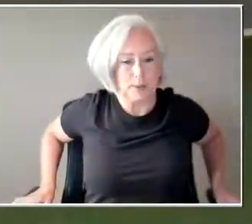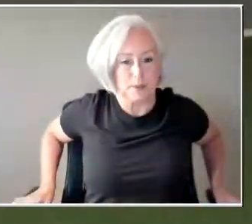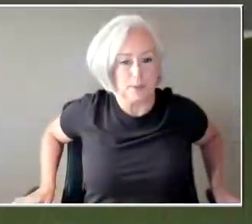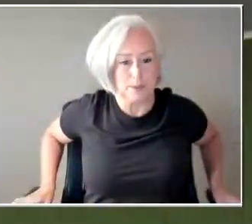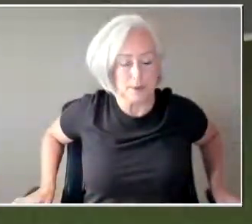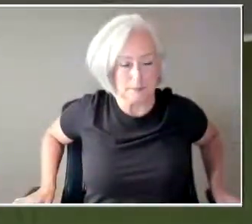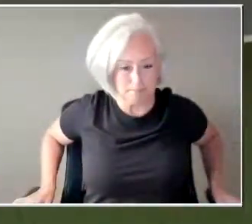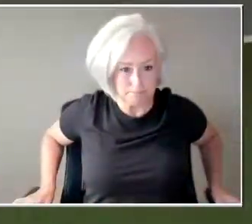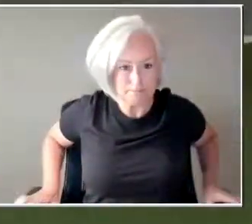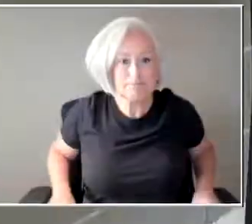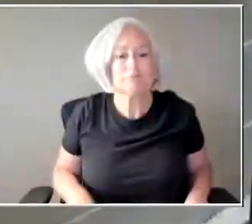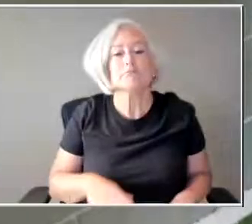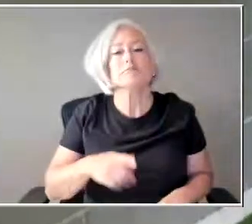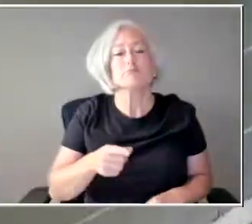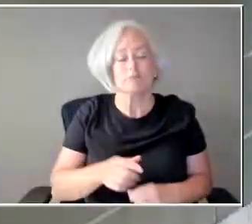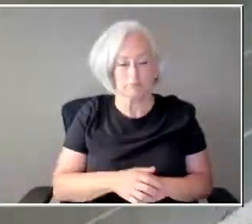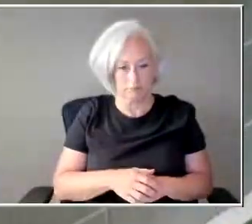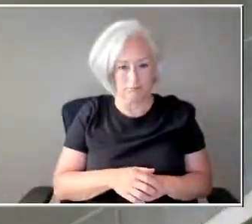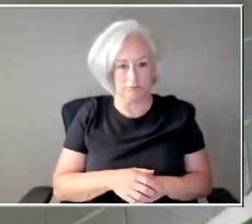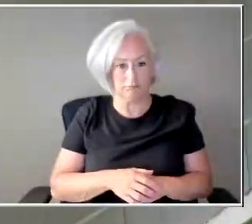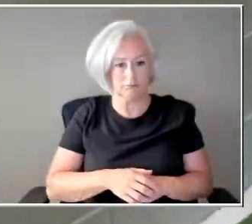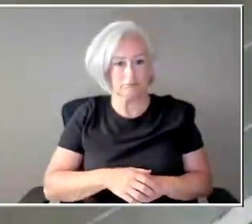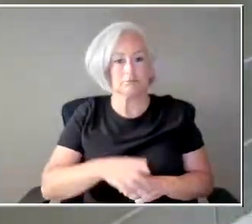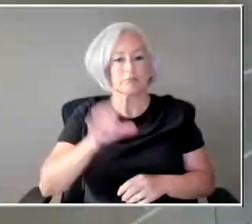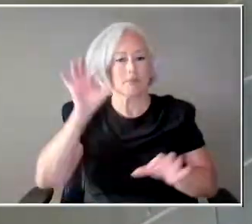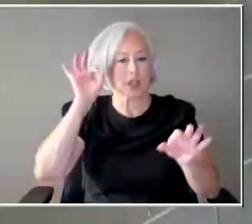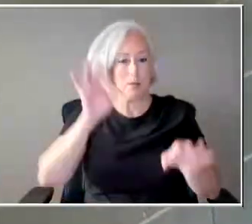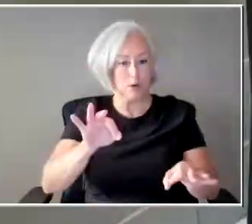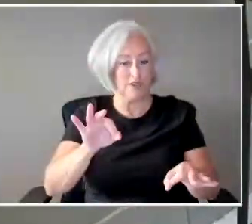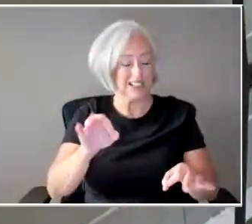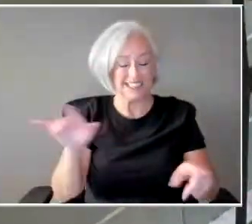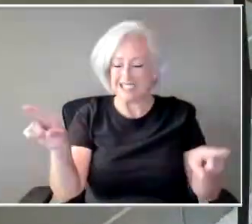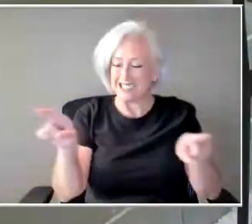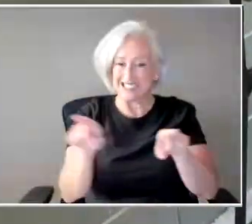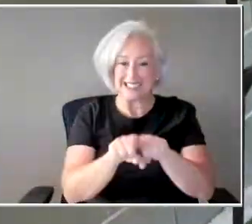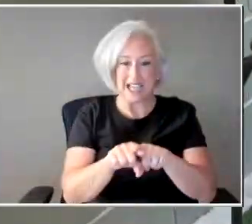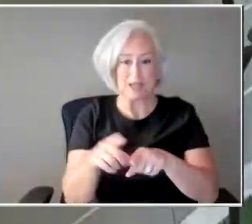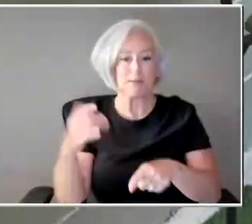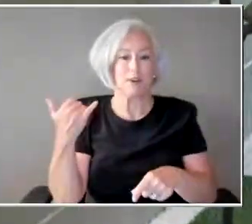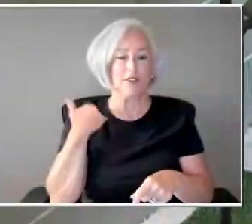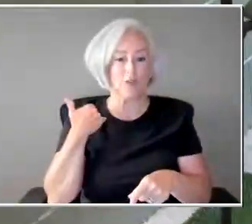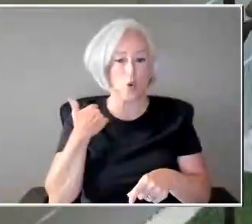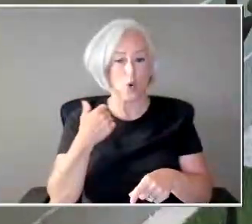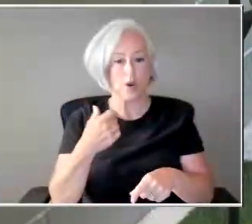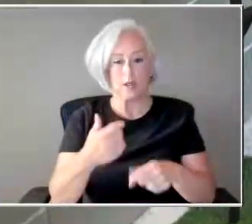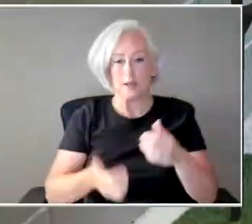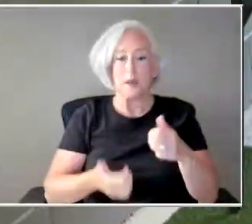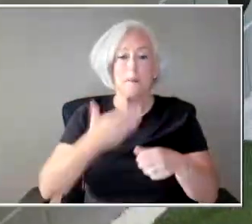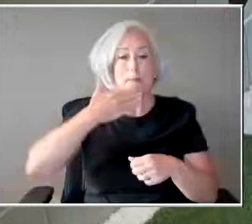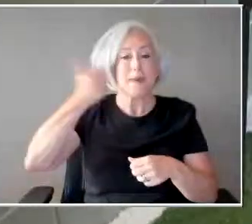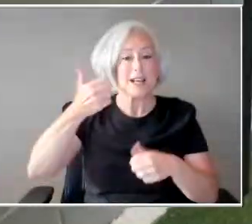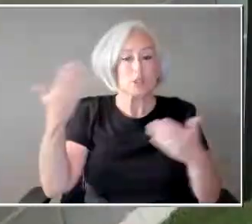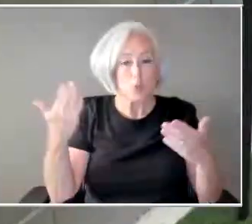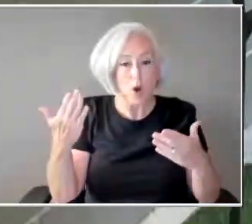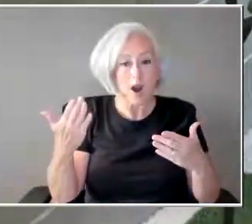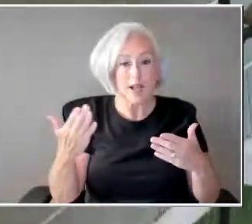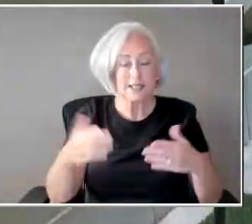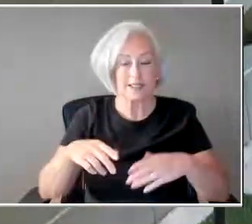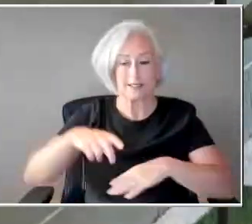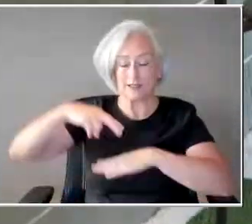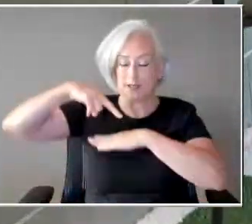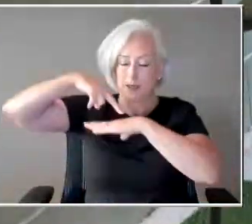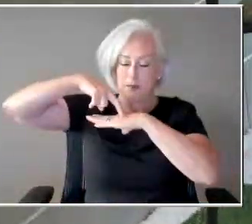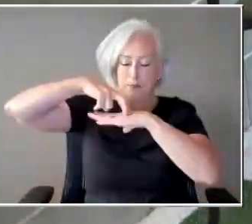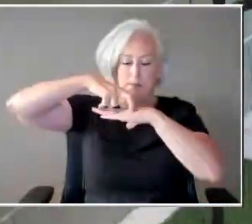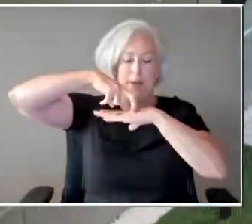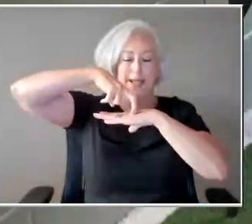Yep. Perfect. So just like he did here, again, easiest position is to keep your legs bent at a 90-degree angle, because then